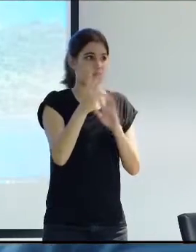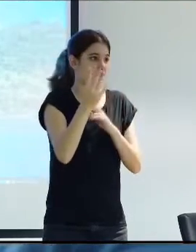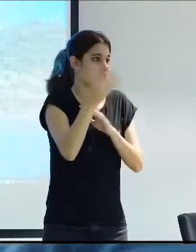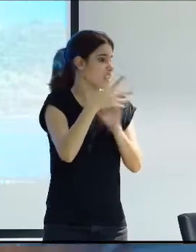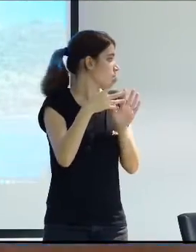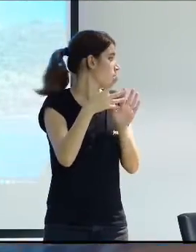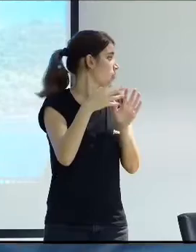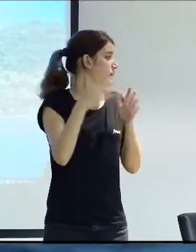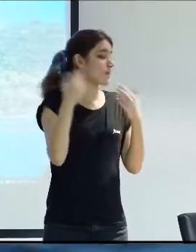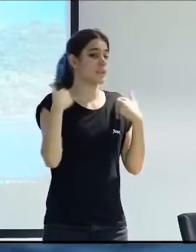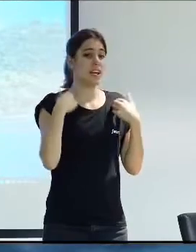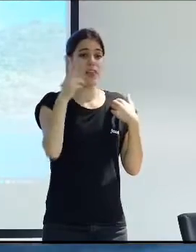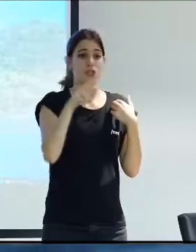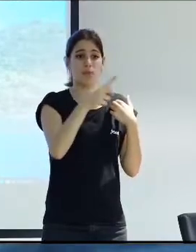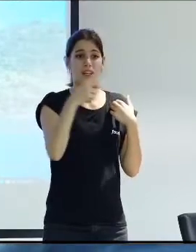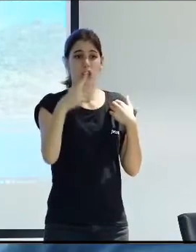our